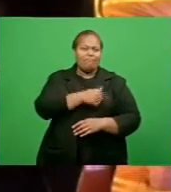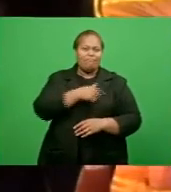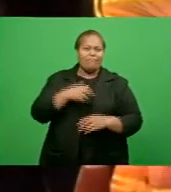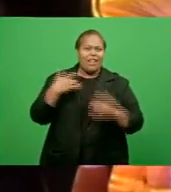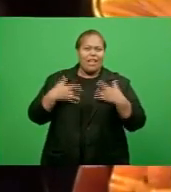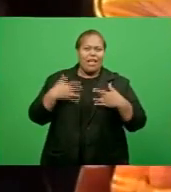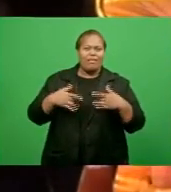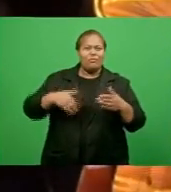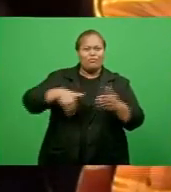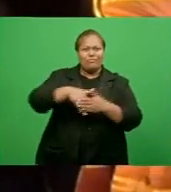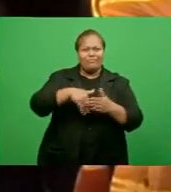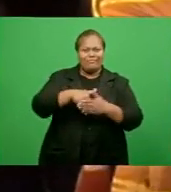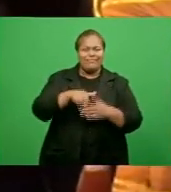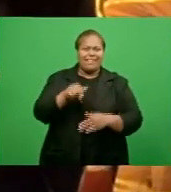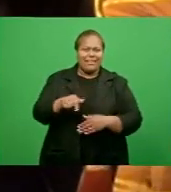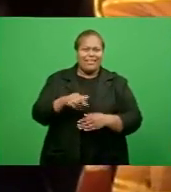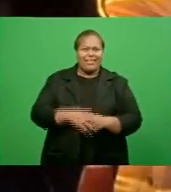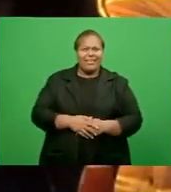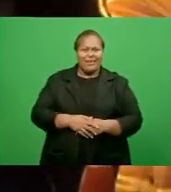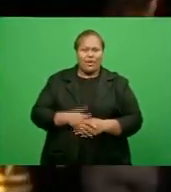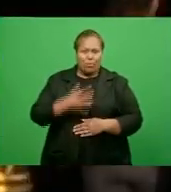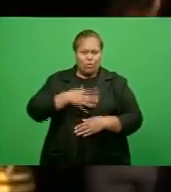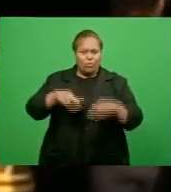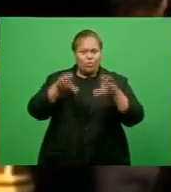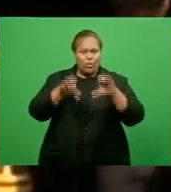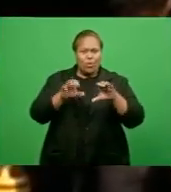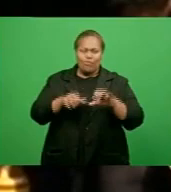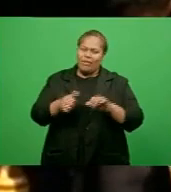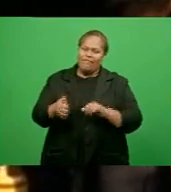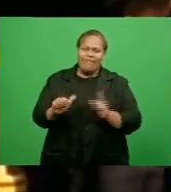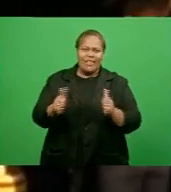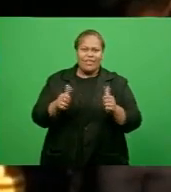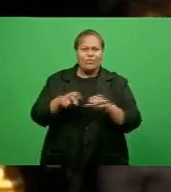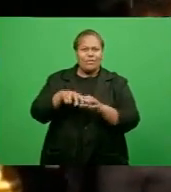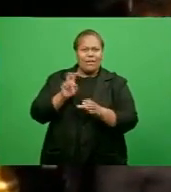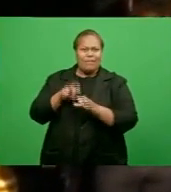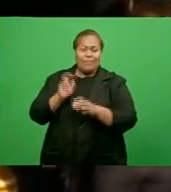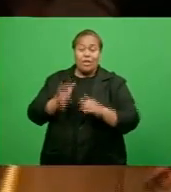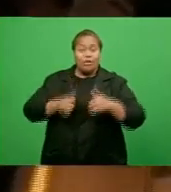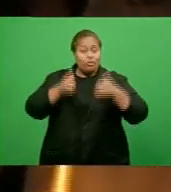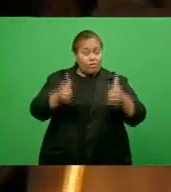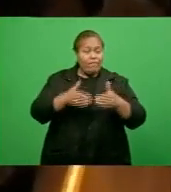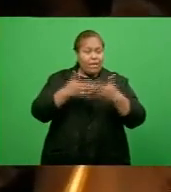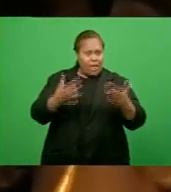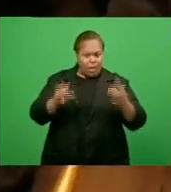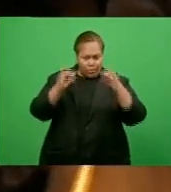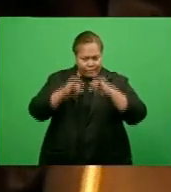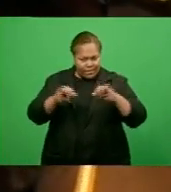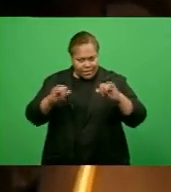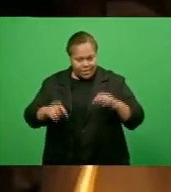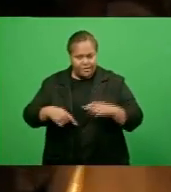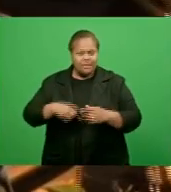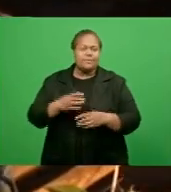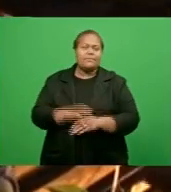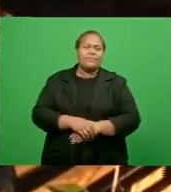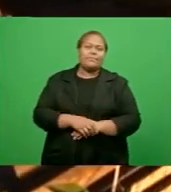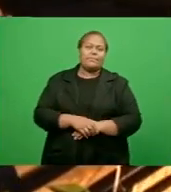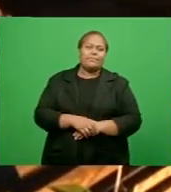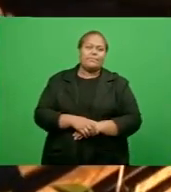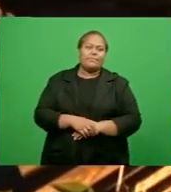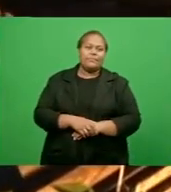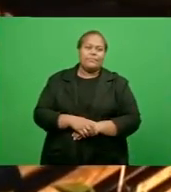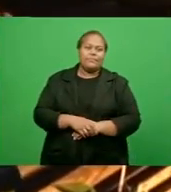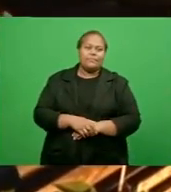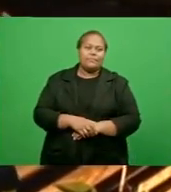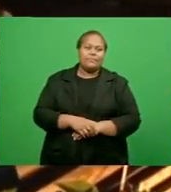retirement. The driver is under observation at the Lambasa Hospital as a police investigation continues.